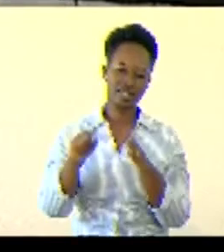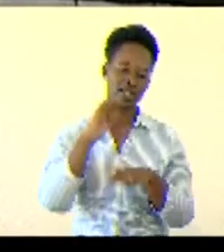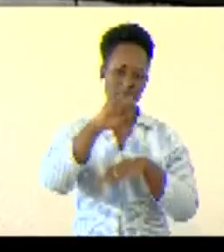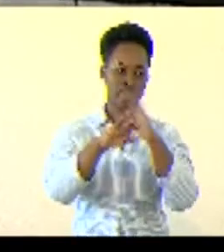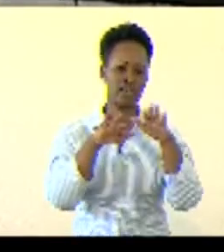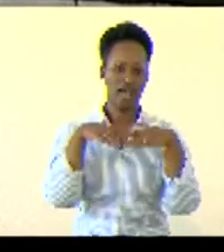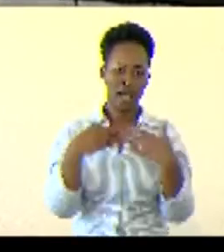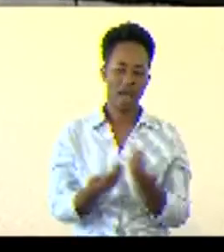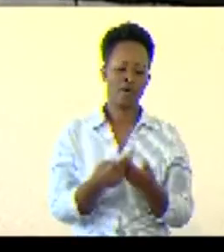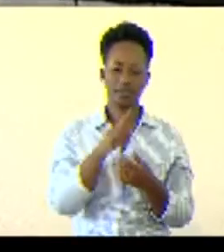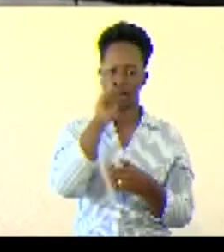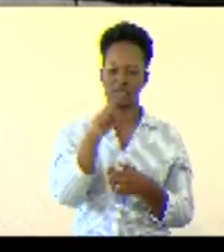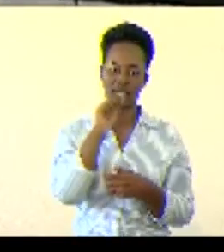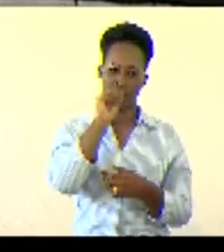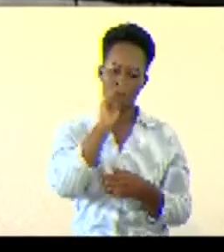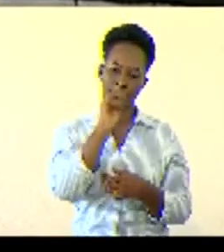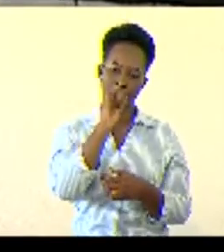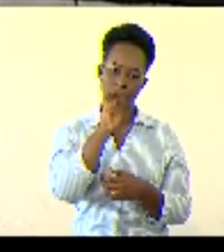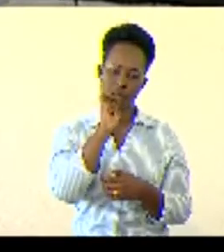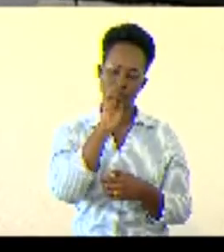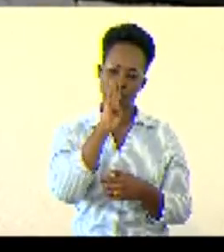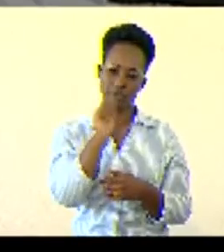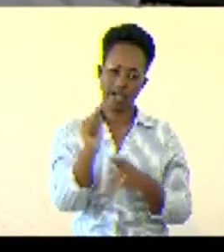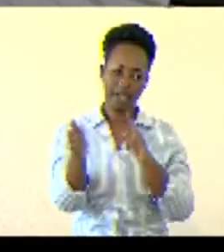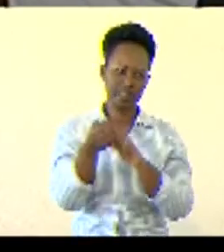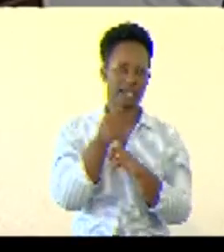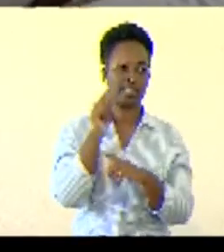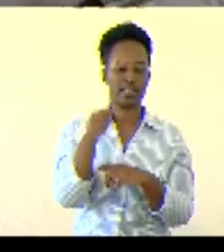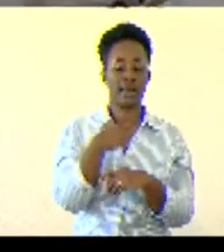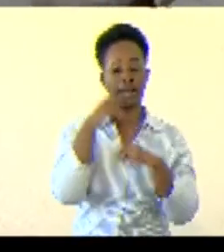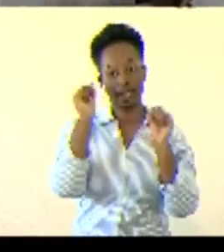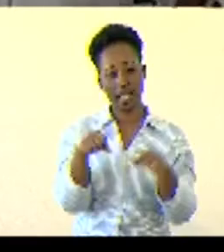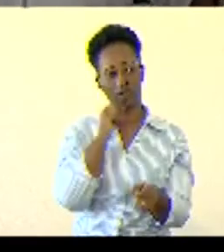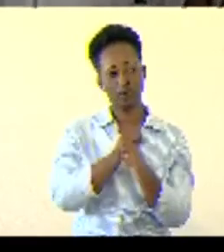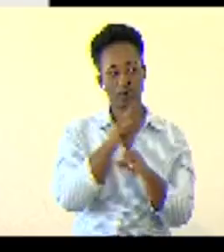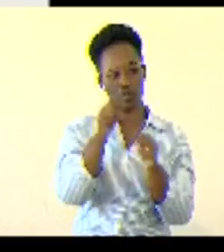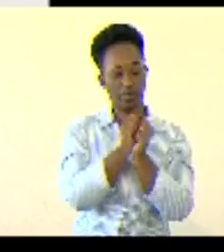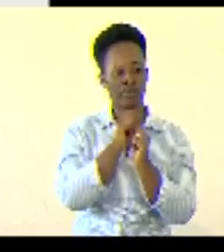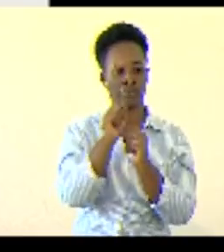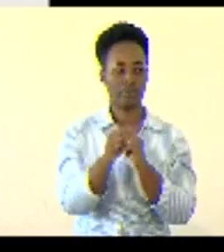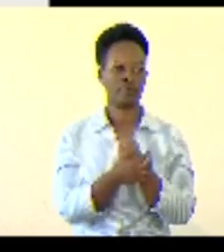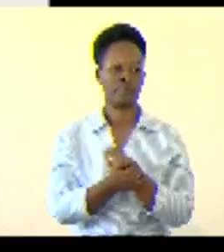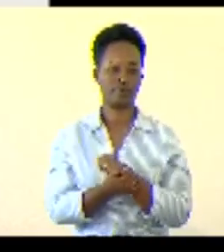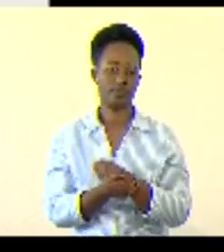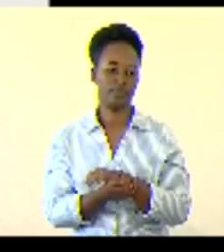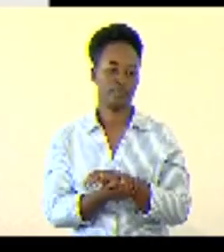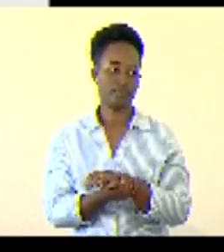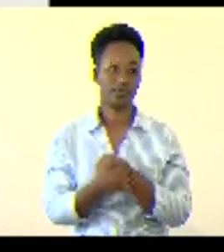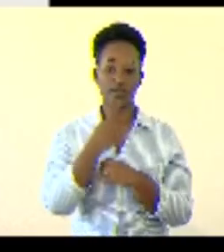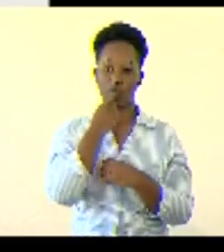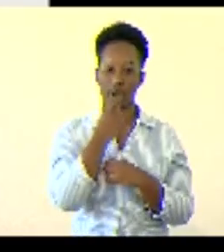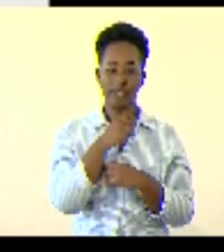How does amoeba takes these solid particles? I can do it with you. I will do one for you. The white